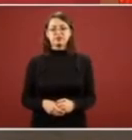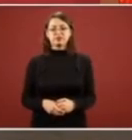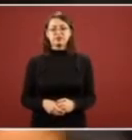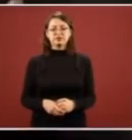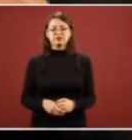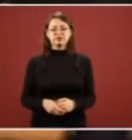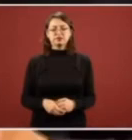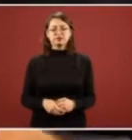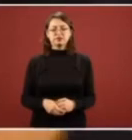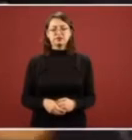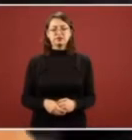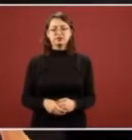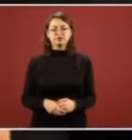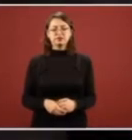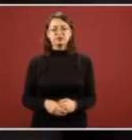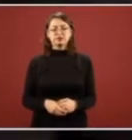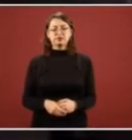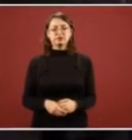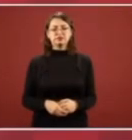En eso,